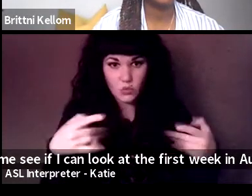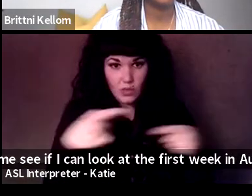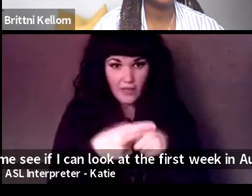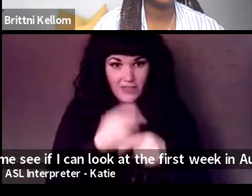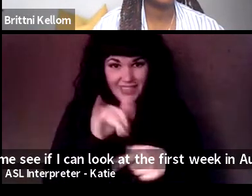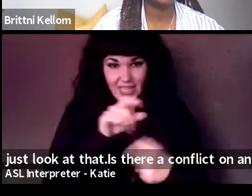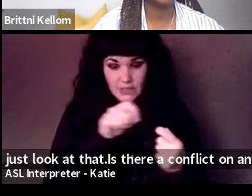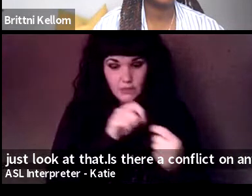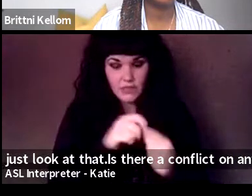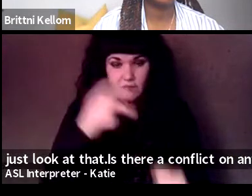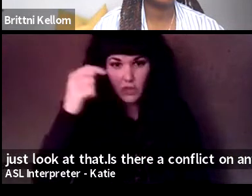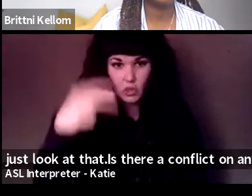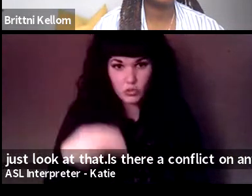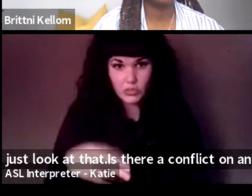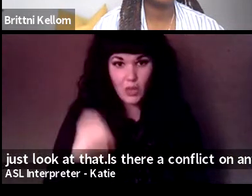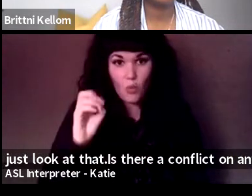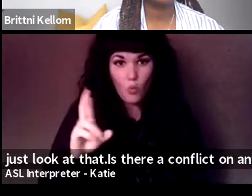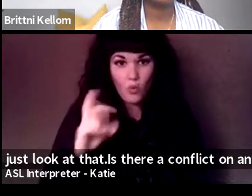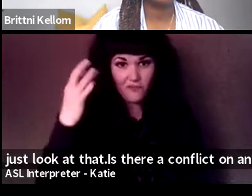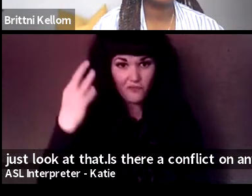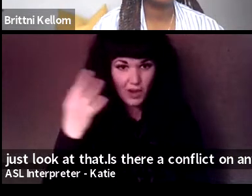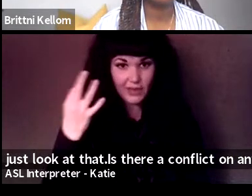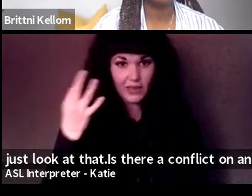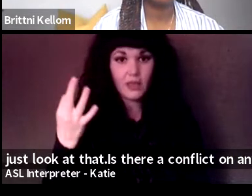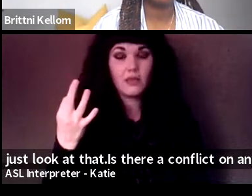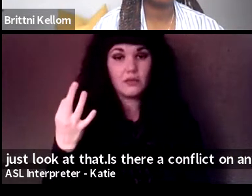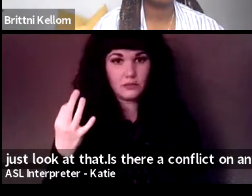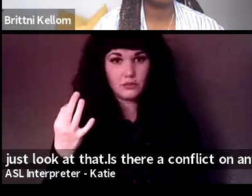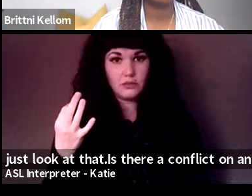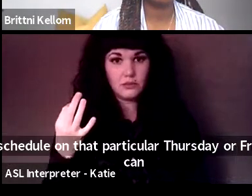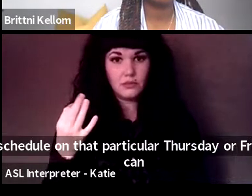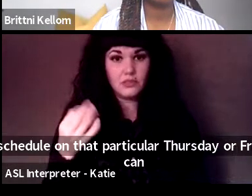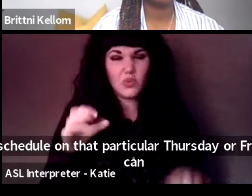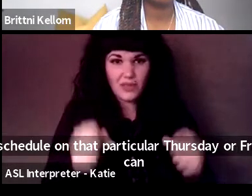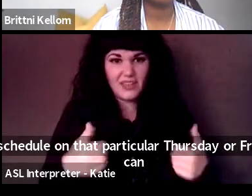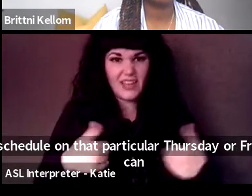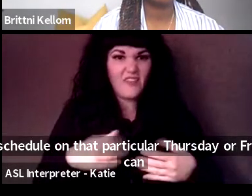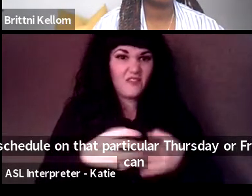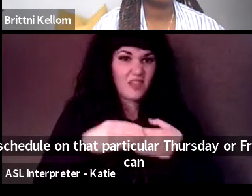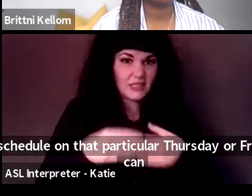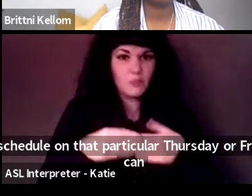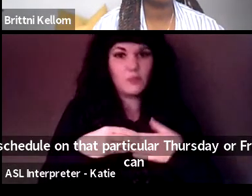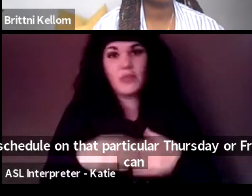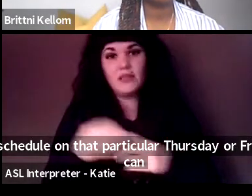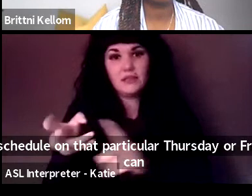or Friday? So I can have some flexibility to get the photographer in.